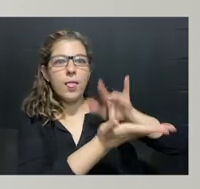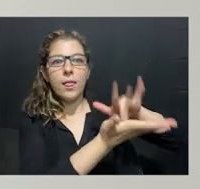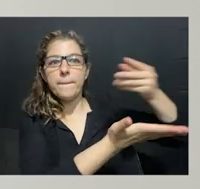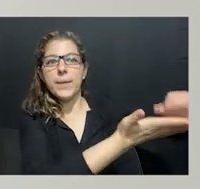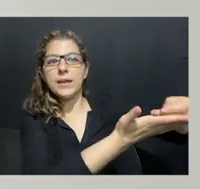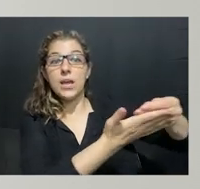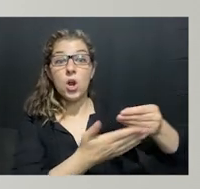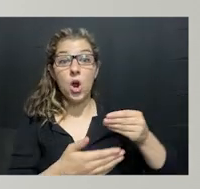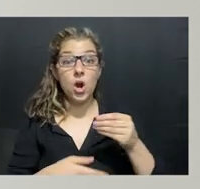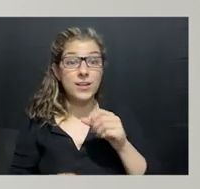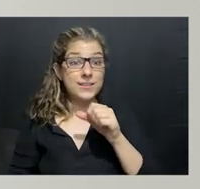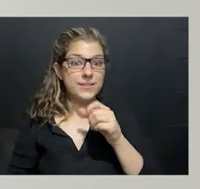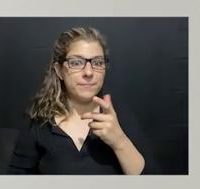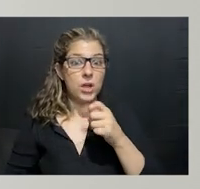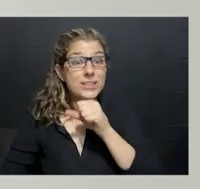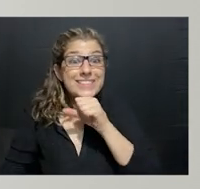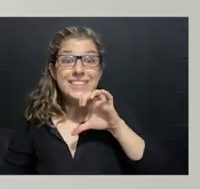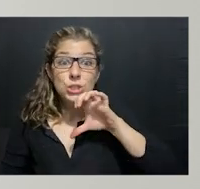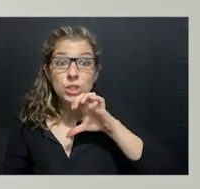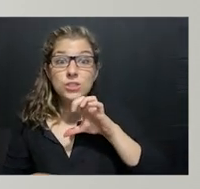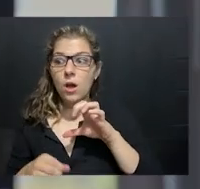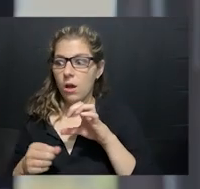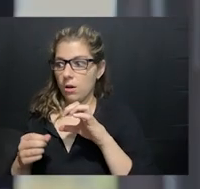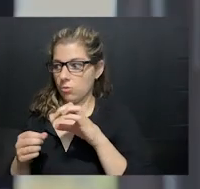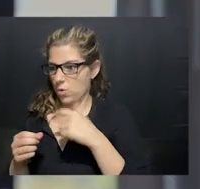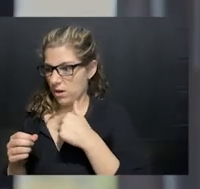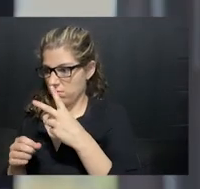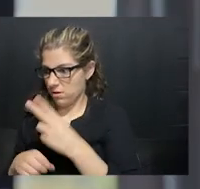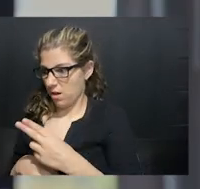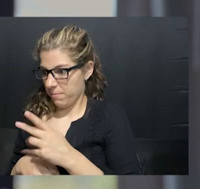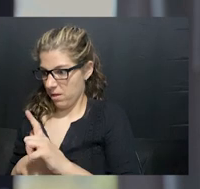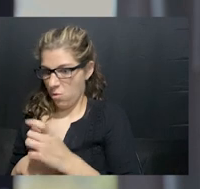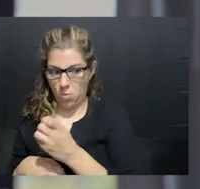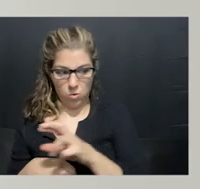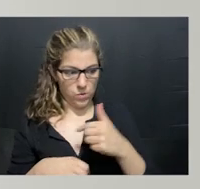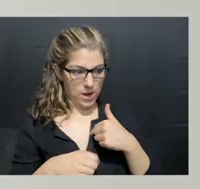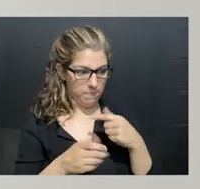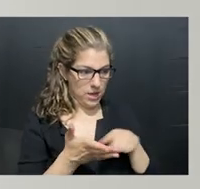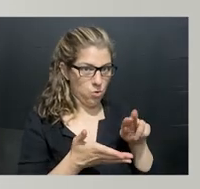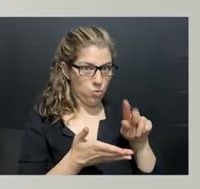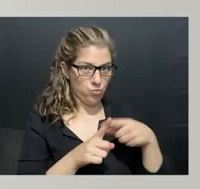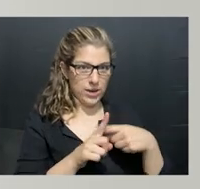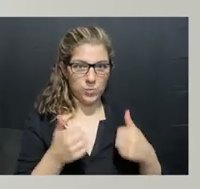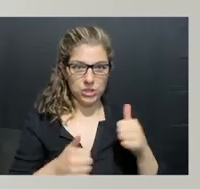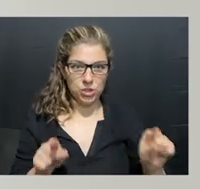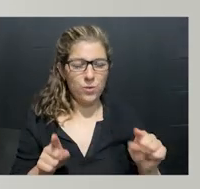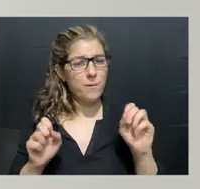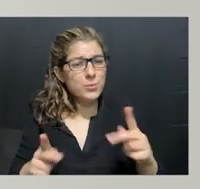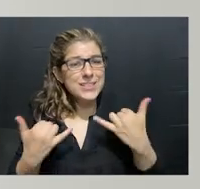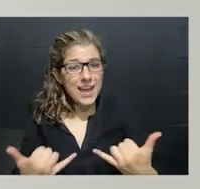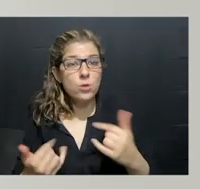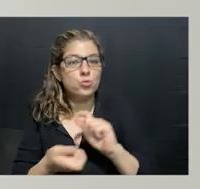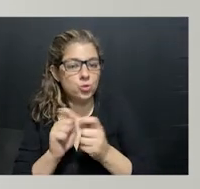our seniors are making really tough decisions about paying rent or cutting their pills in half. We have an opportunity right now, today, in this Congress